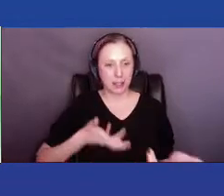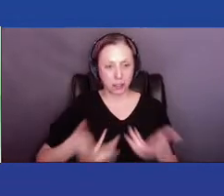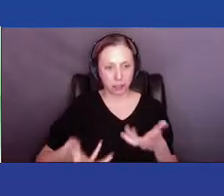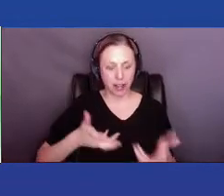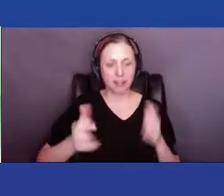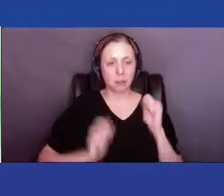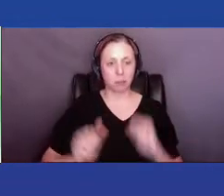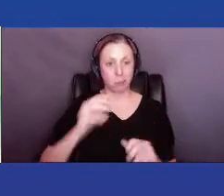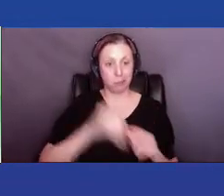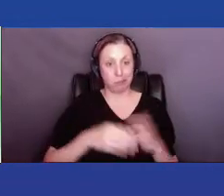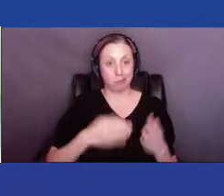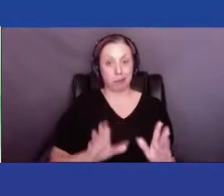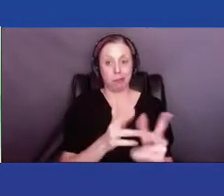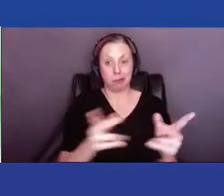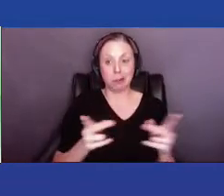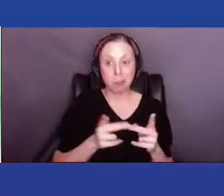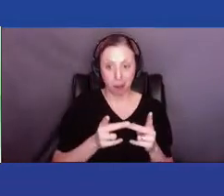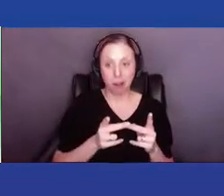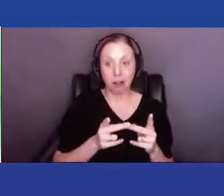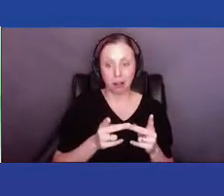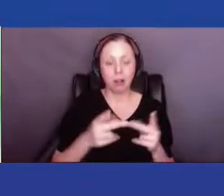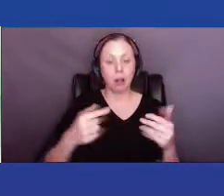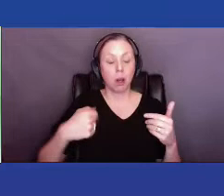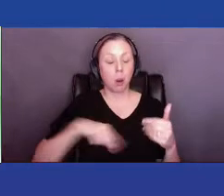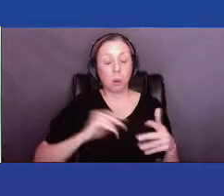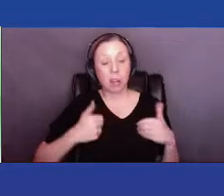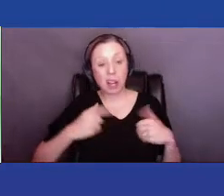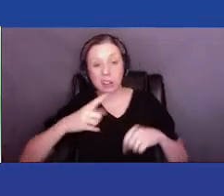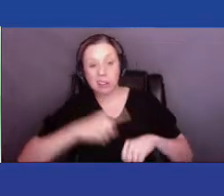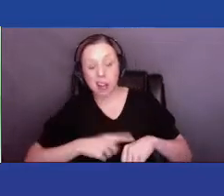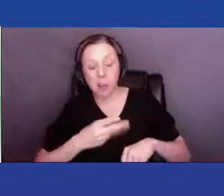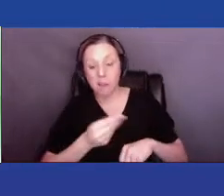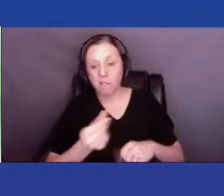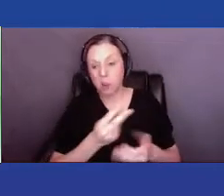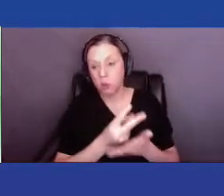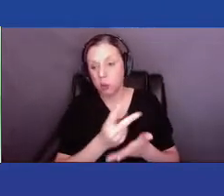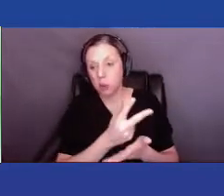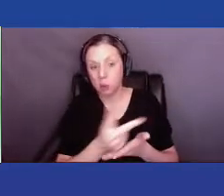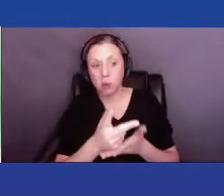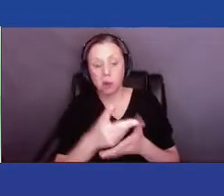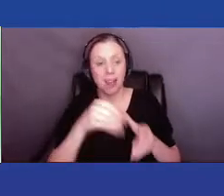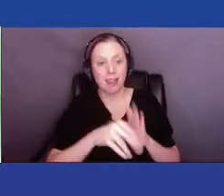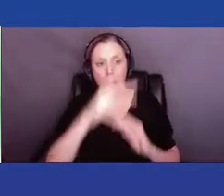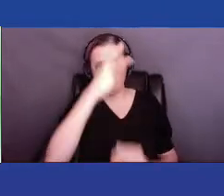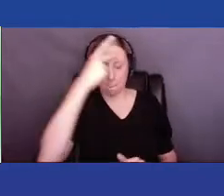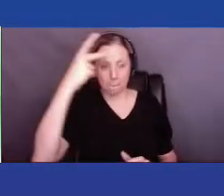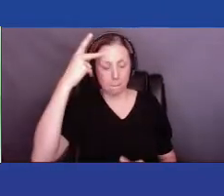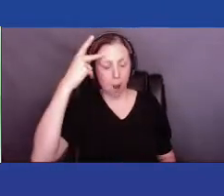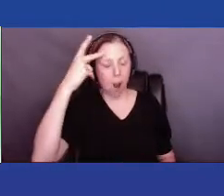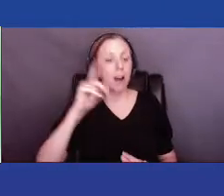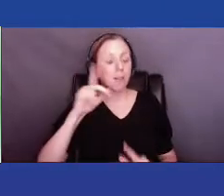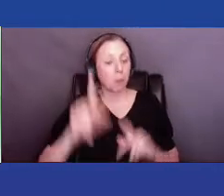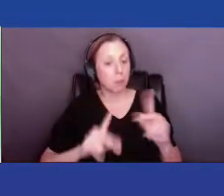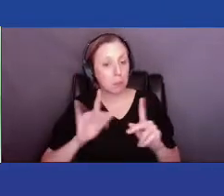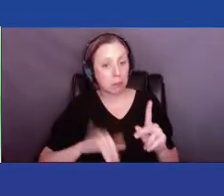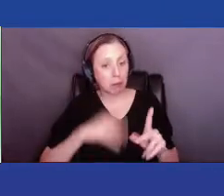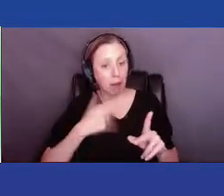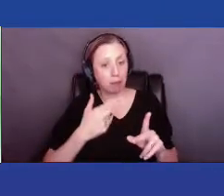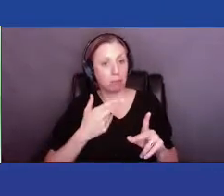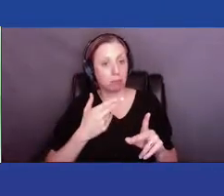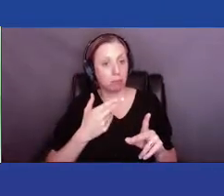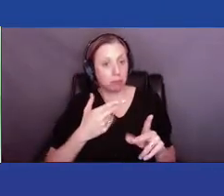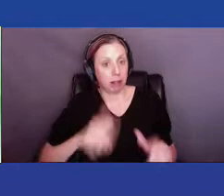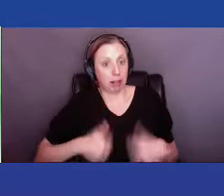public space. We spent time, a couple of weeks in this park with the people who call this place home, and